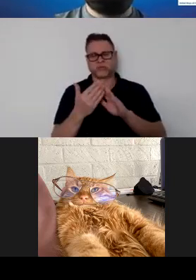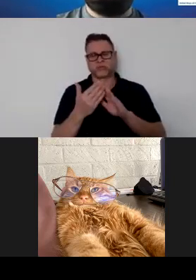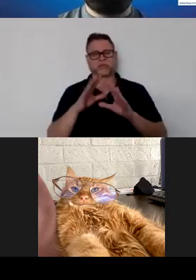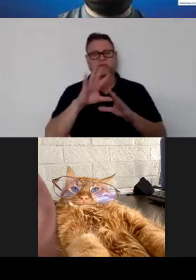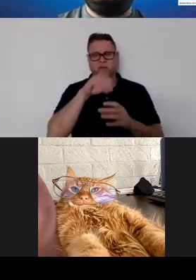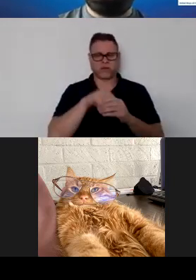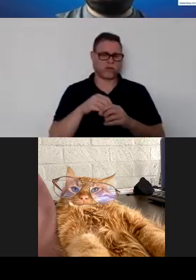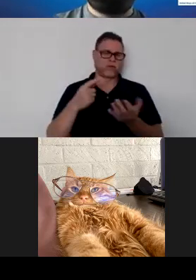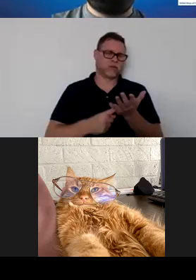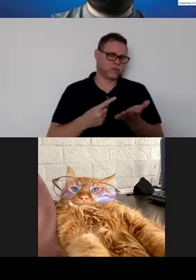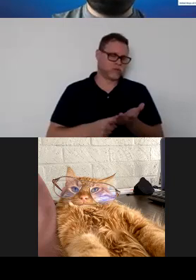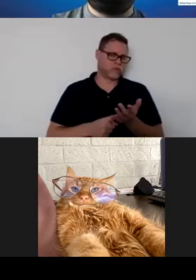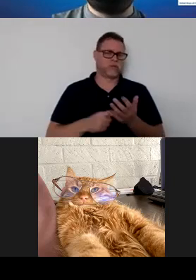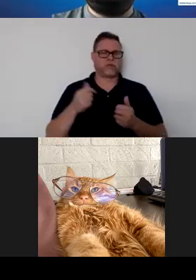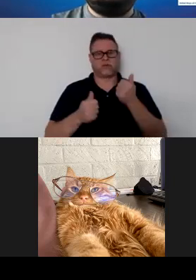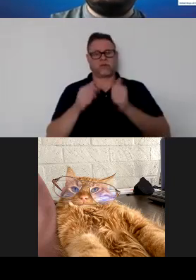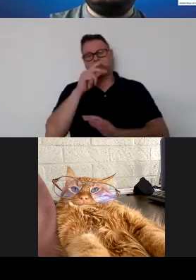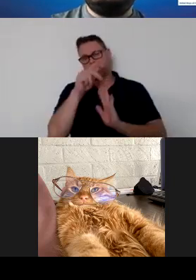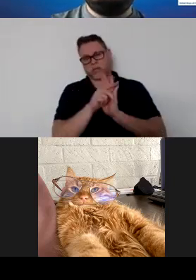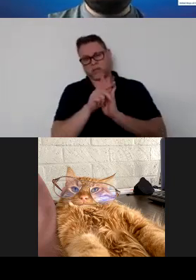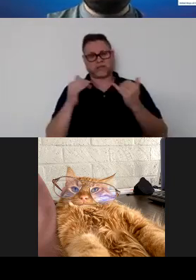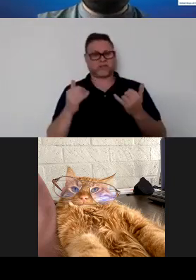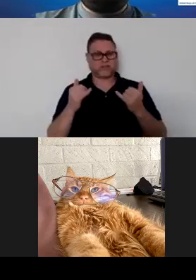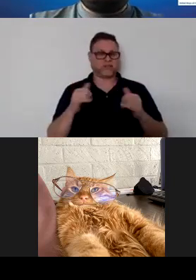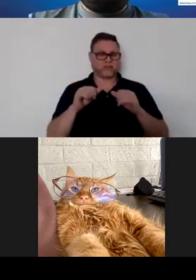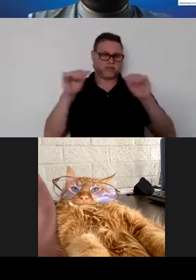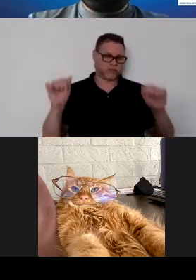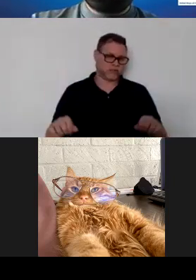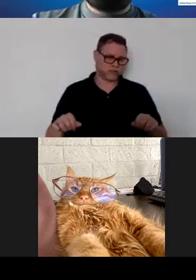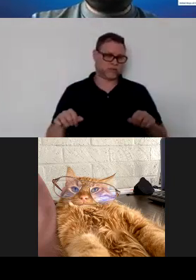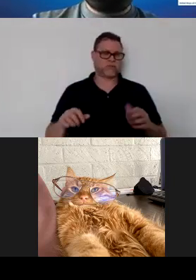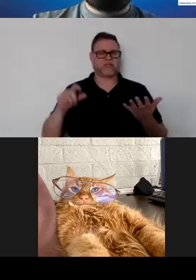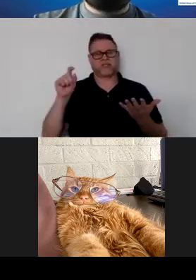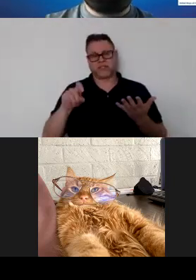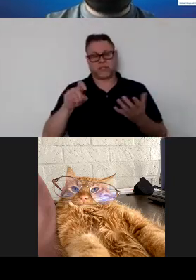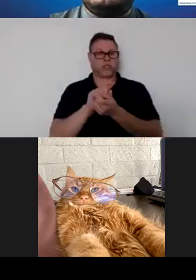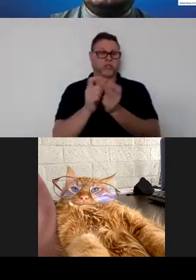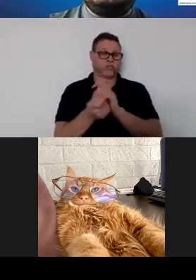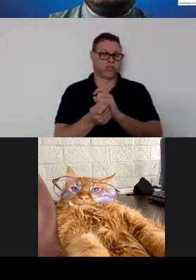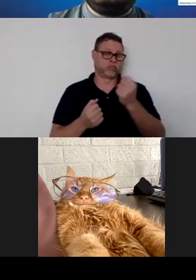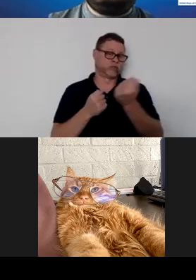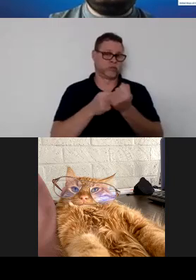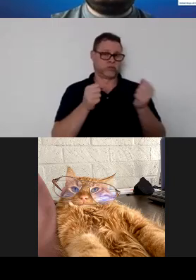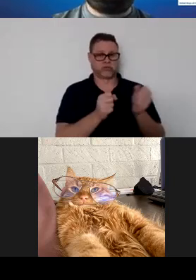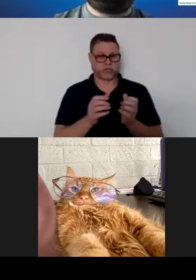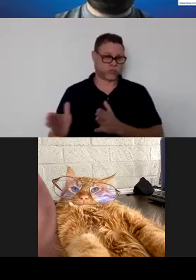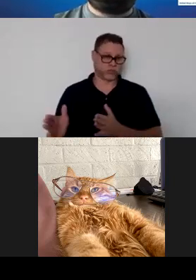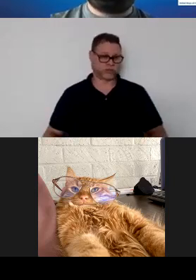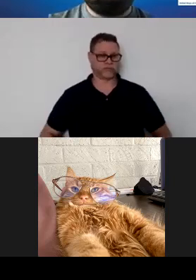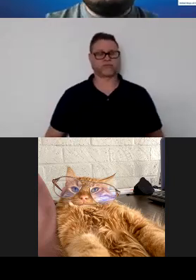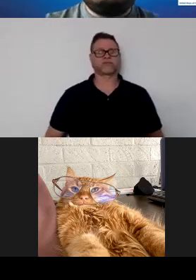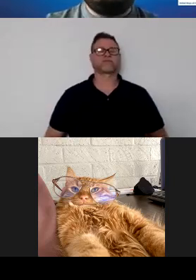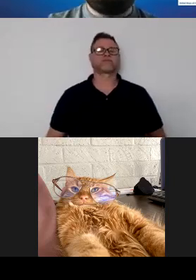promote discussions on whether and how policies in existing systems need to change support strategy. For example,